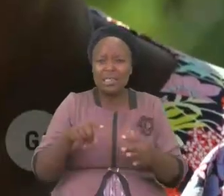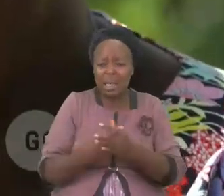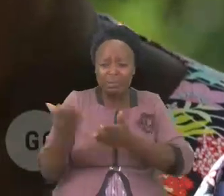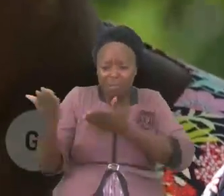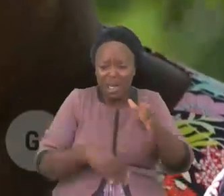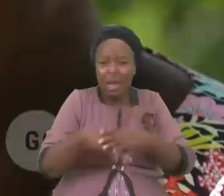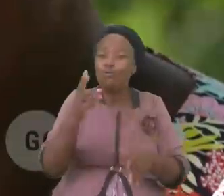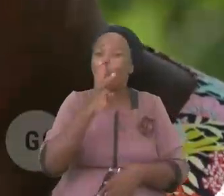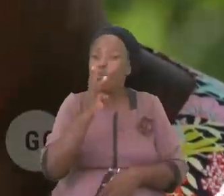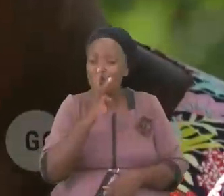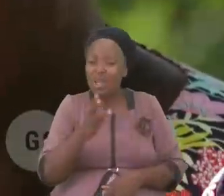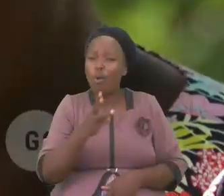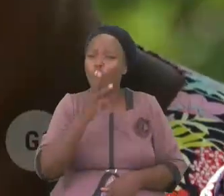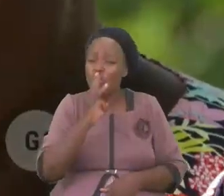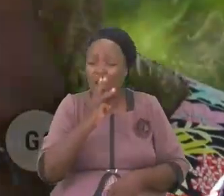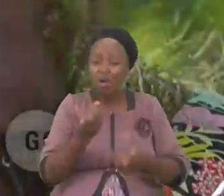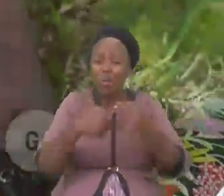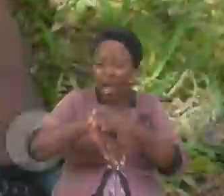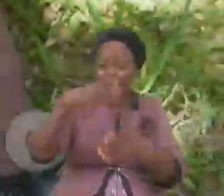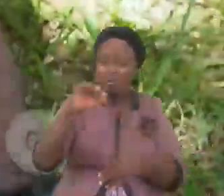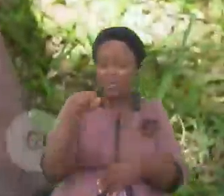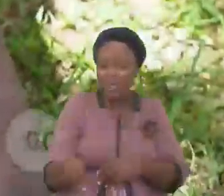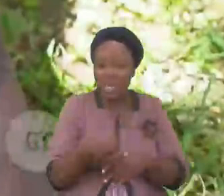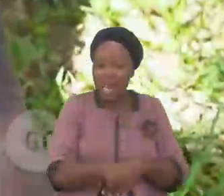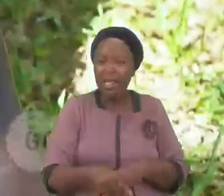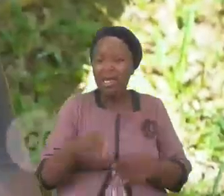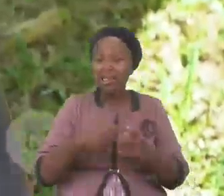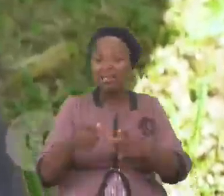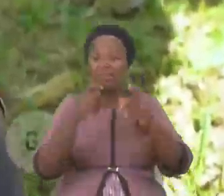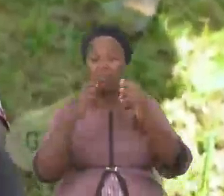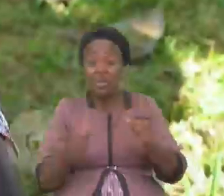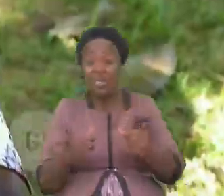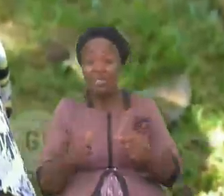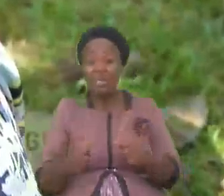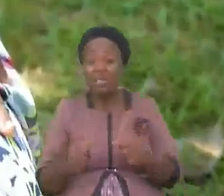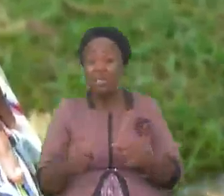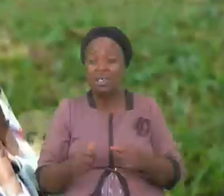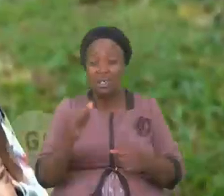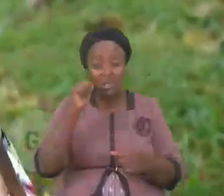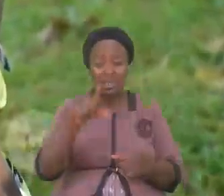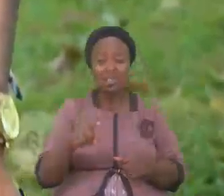And immediately, I begin to sweat. He said, we should do what we cannot do before.